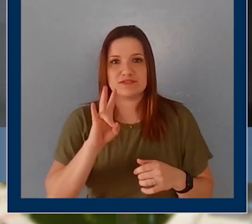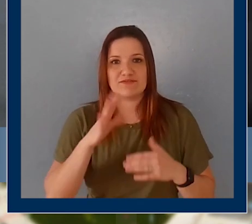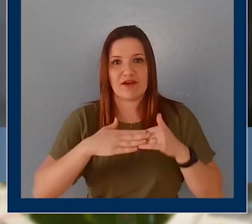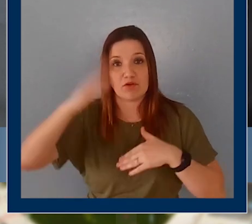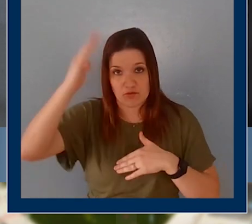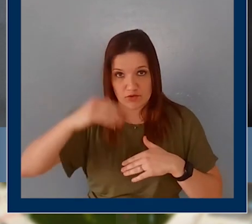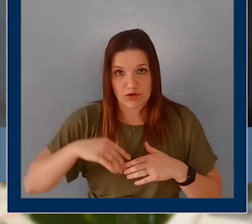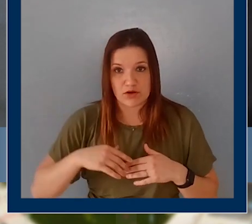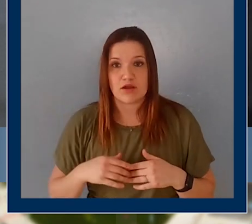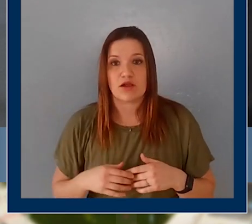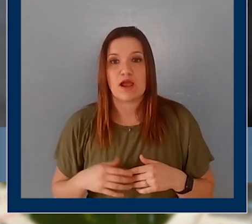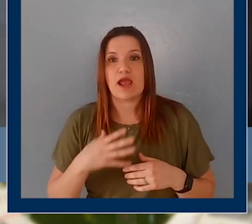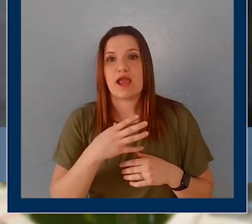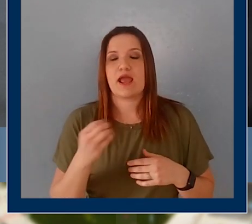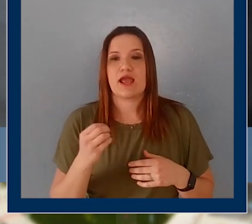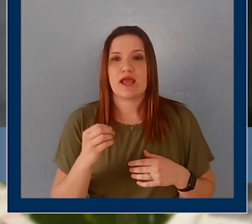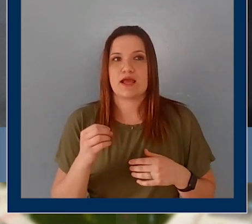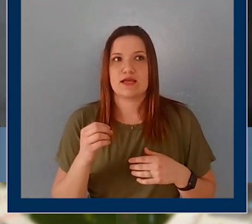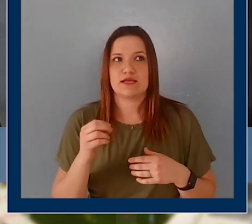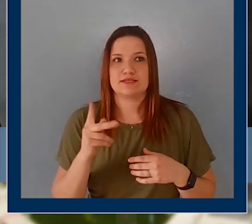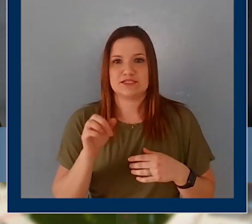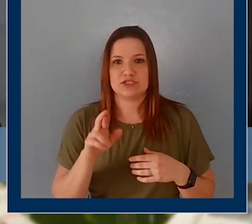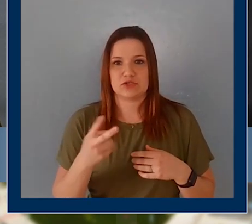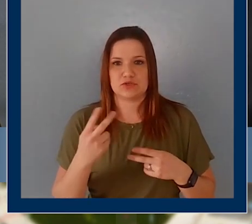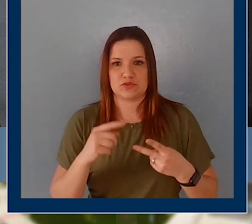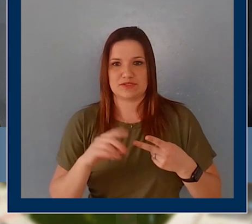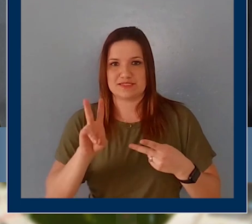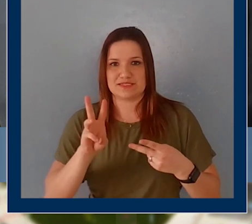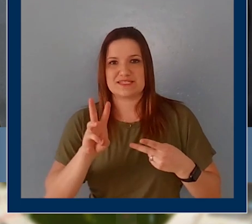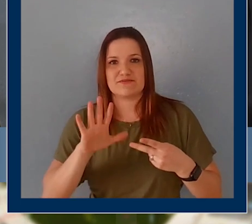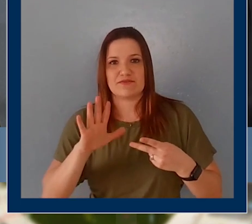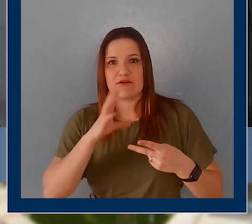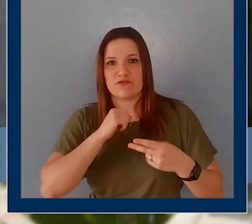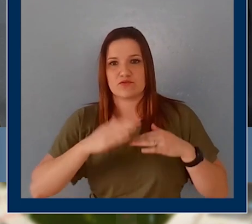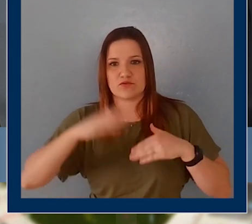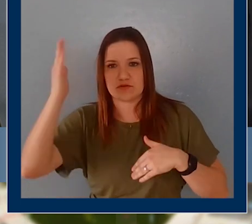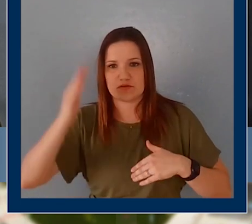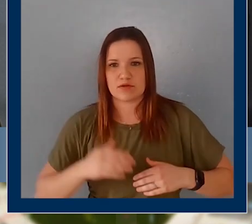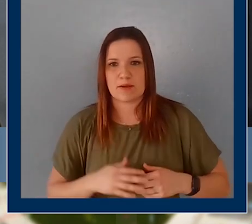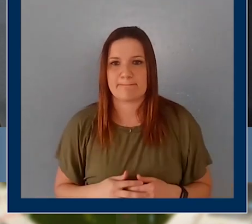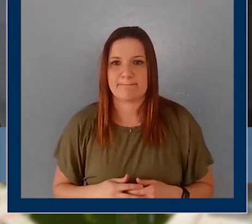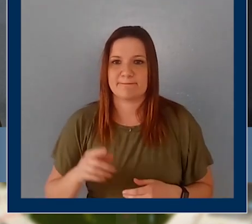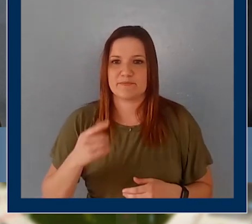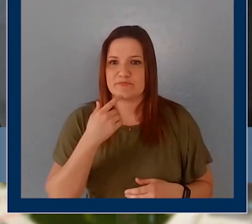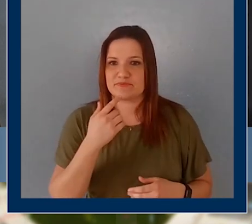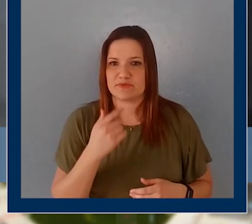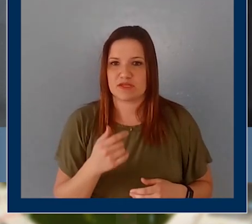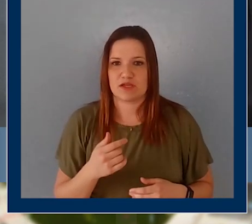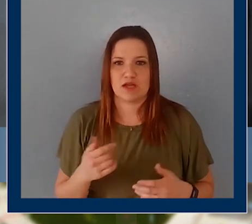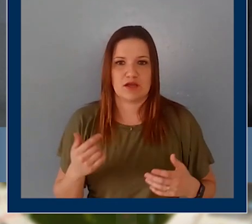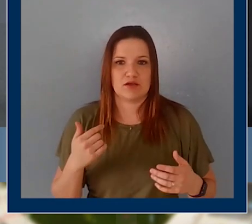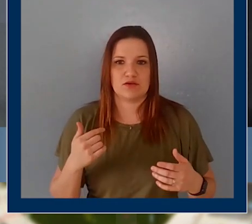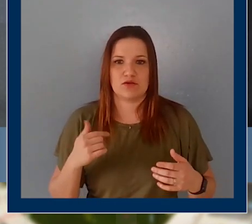now. And there's 2 tiers in 1B. Tier 1 also includes anybody that's over 75 years